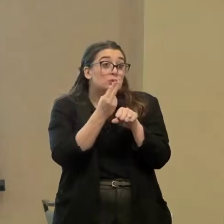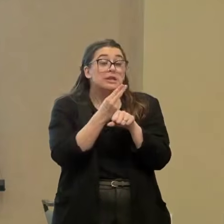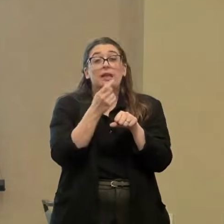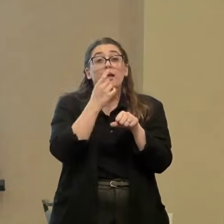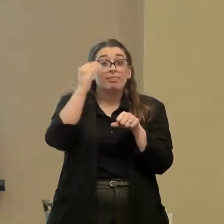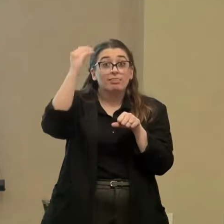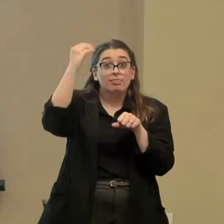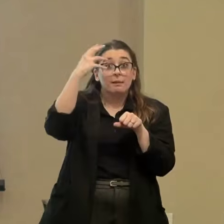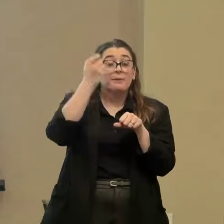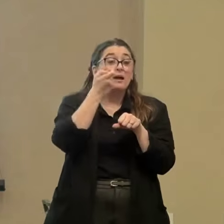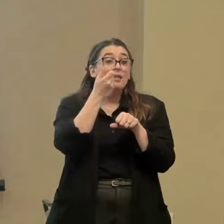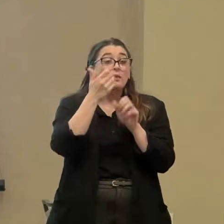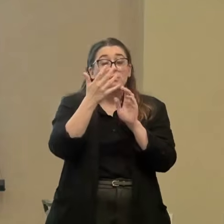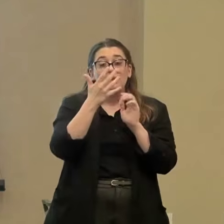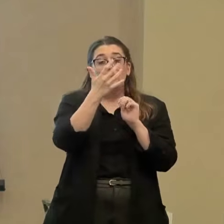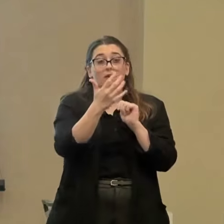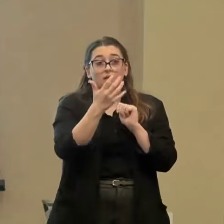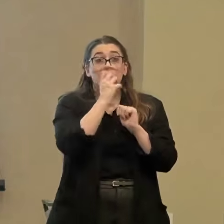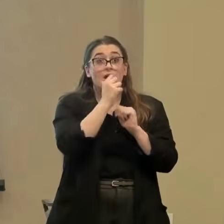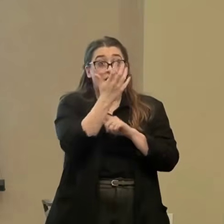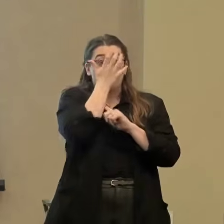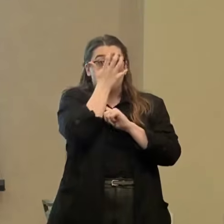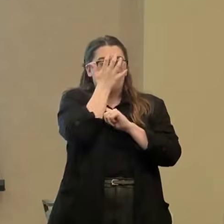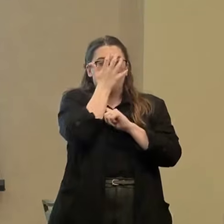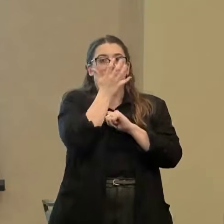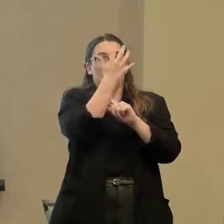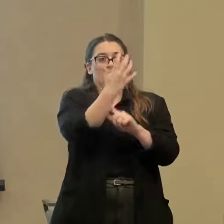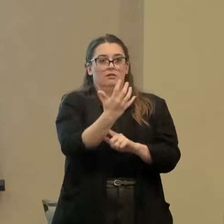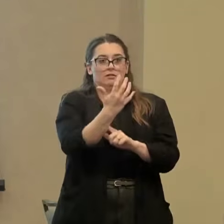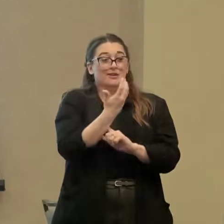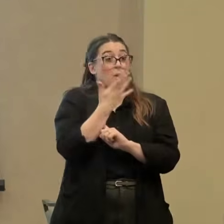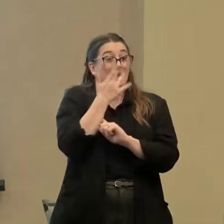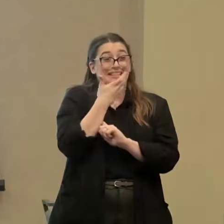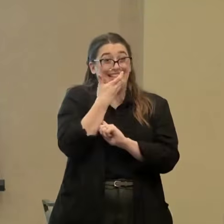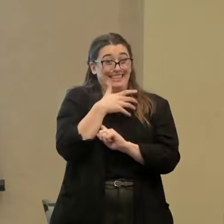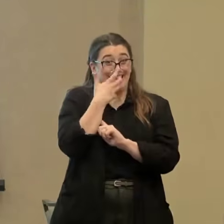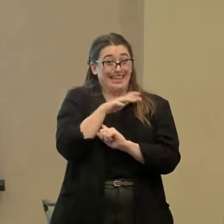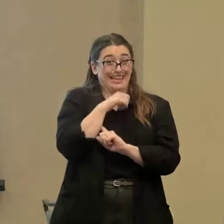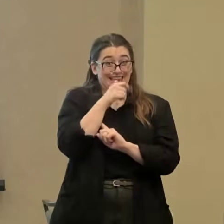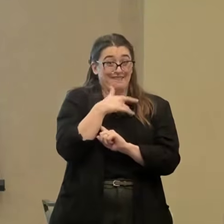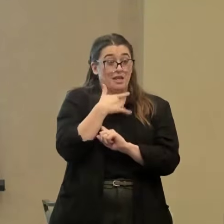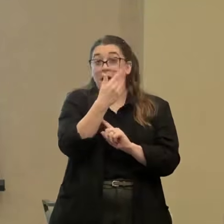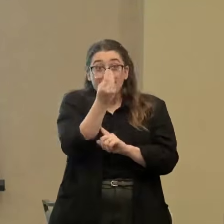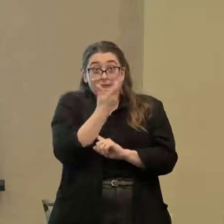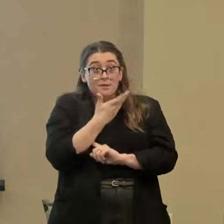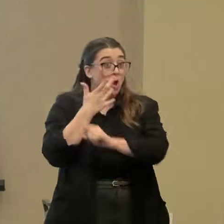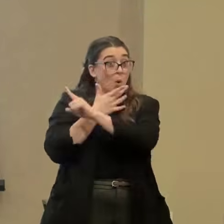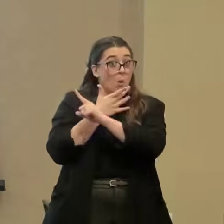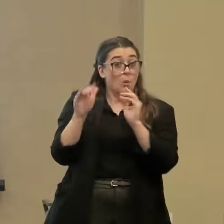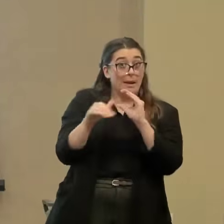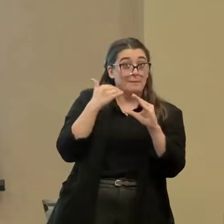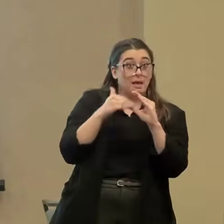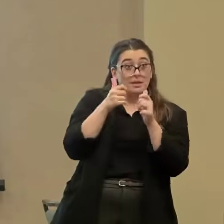lamp or a light that's a little distance from the face so you're not feeling that heat. And tell me, you got my email, text me. I kind of